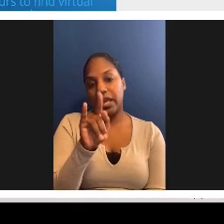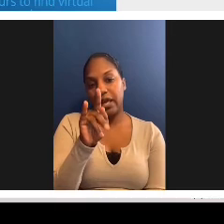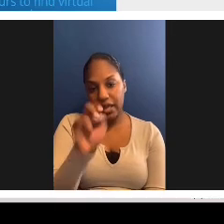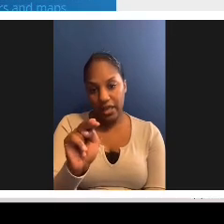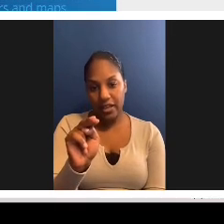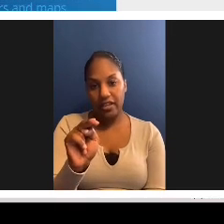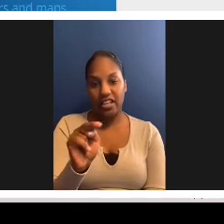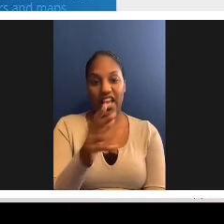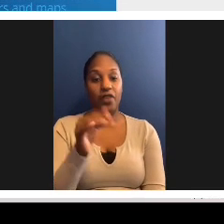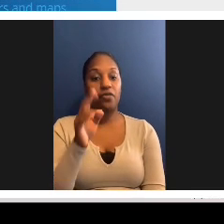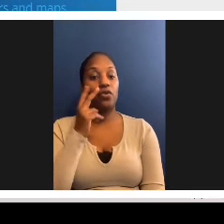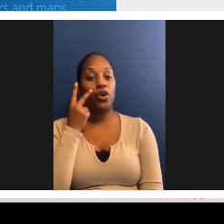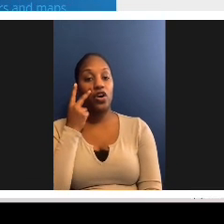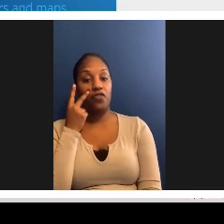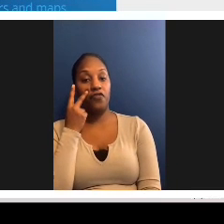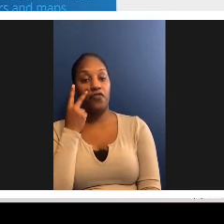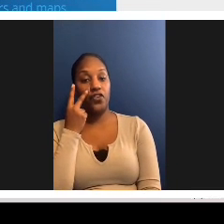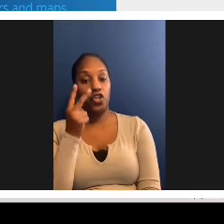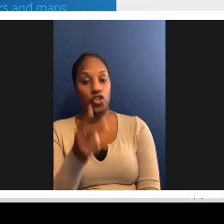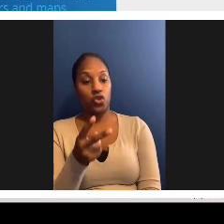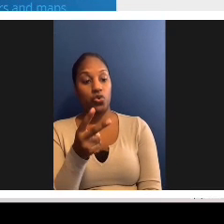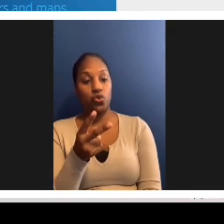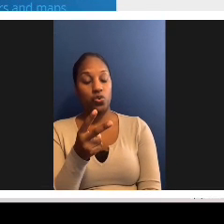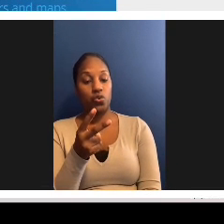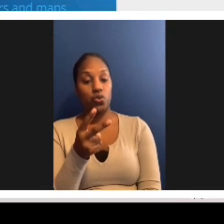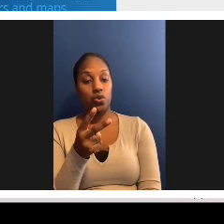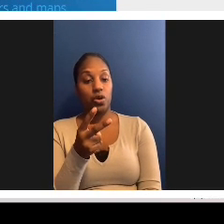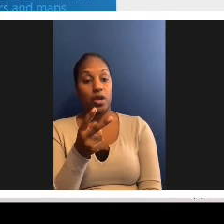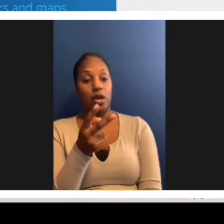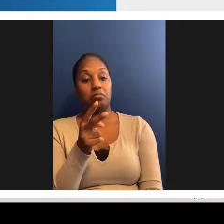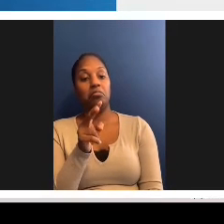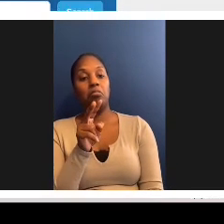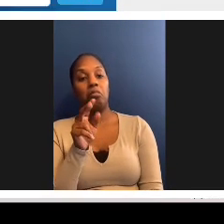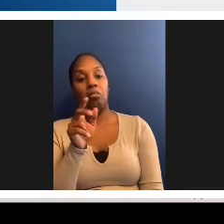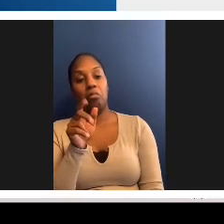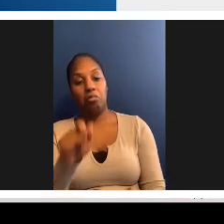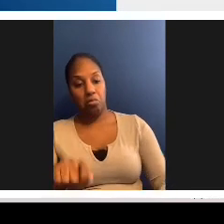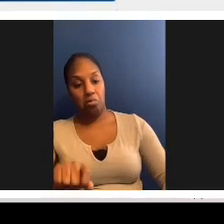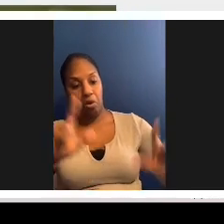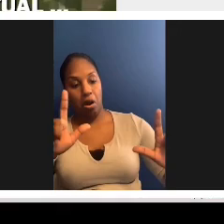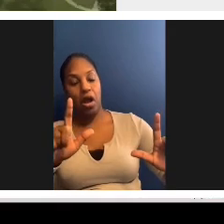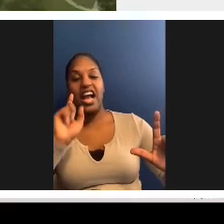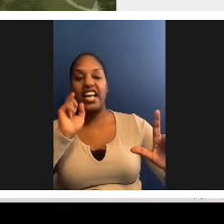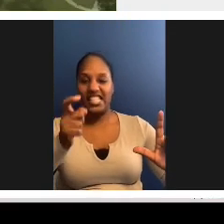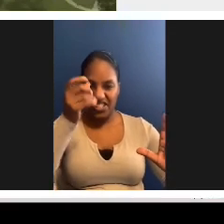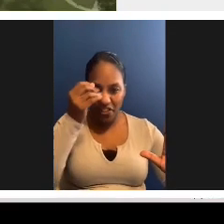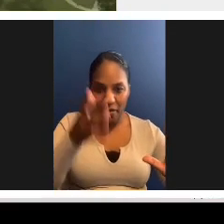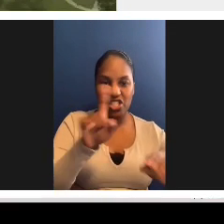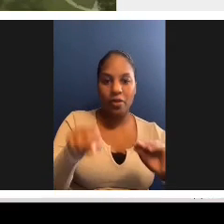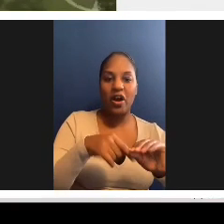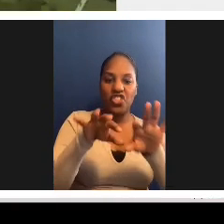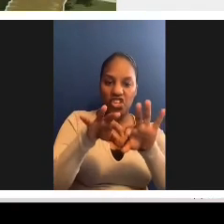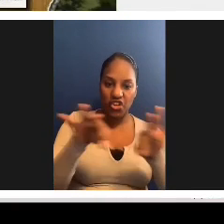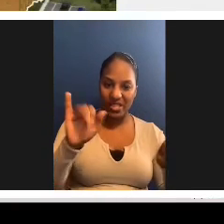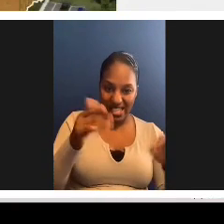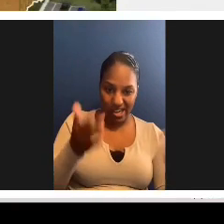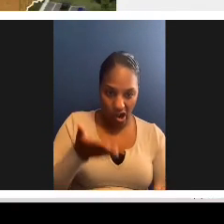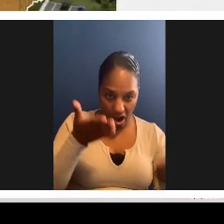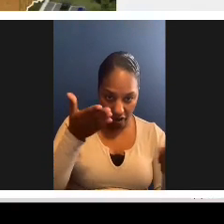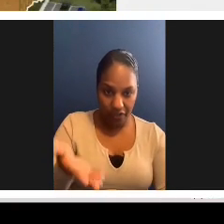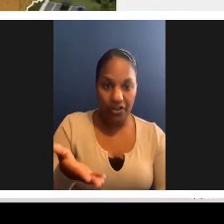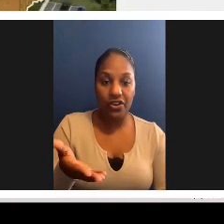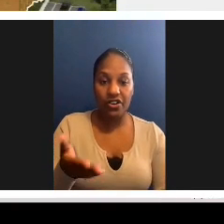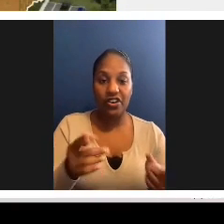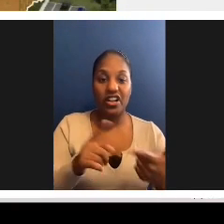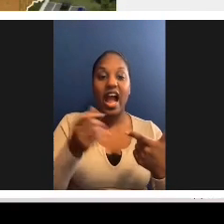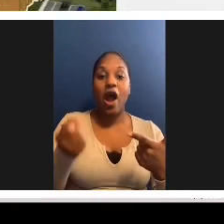and we'll view those details. So it gives them information about, the degrees that are offered there, how much